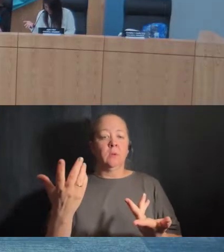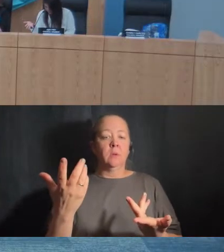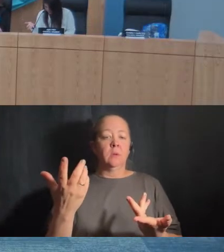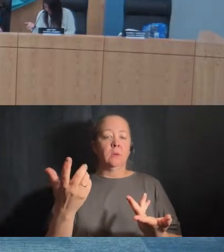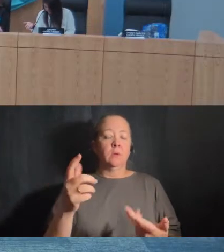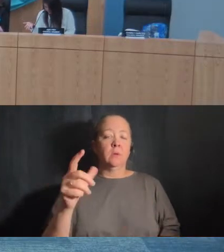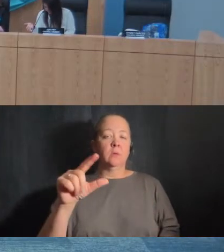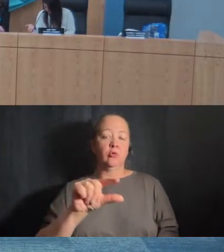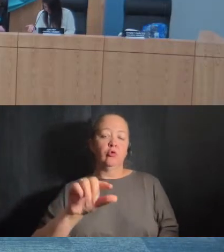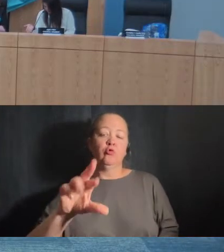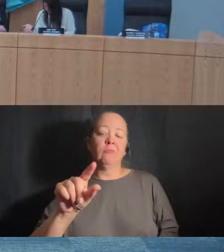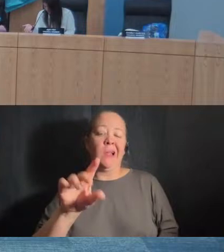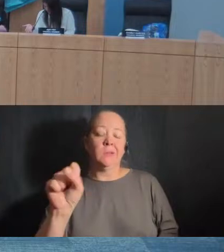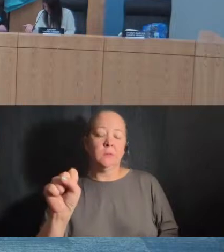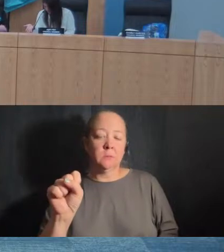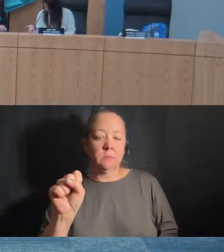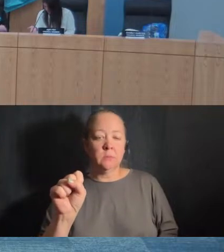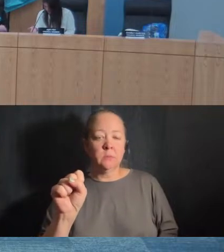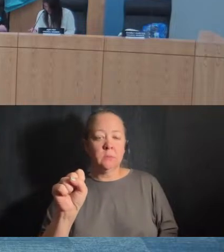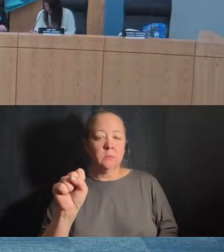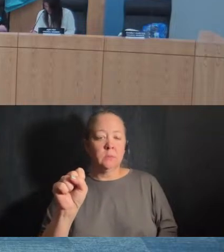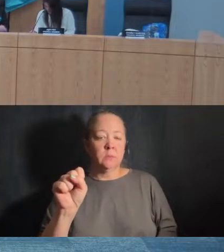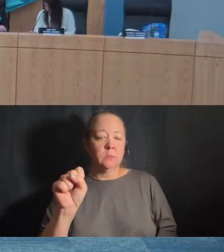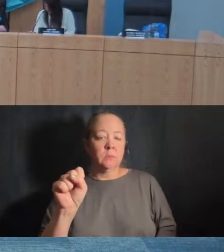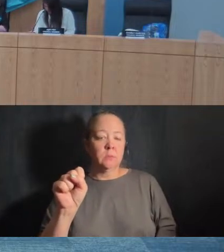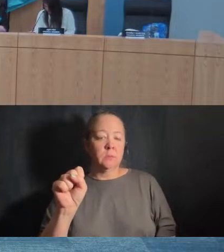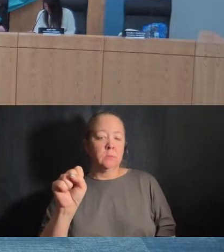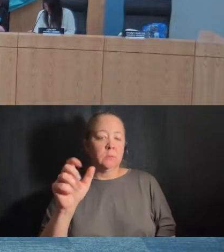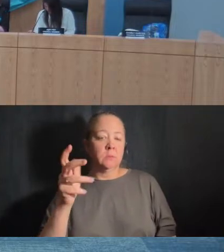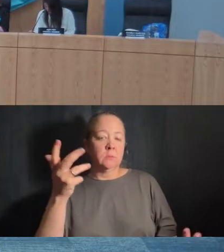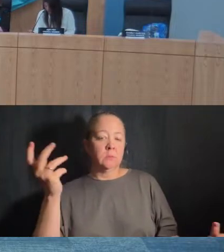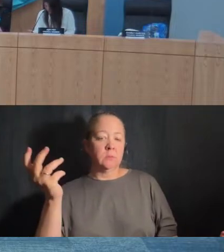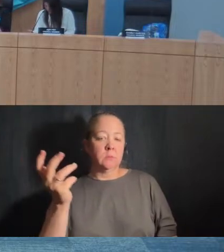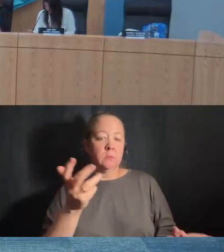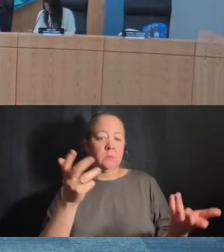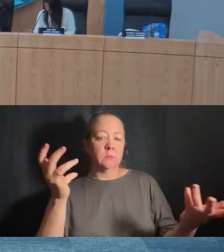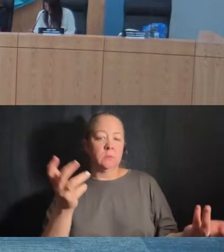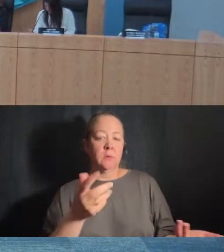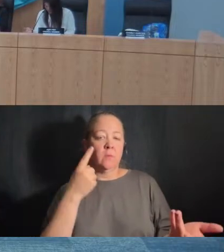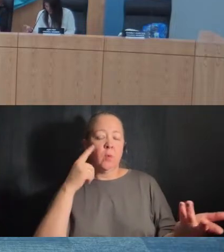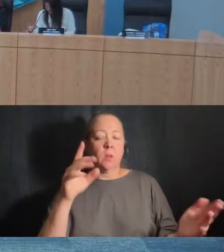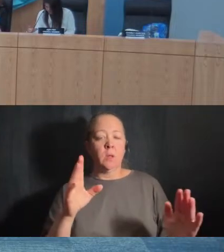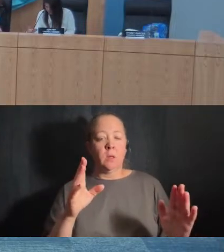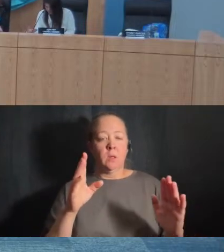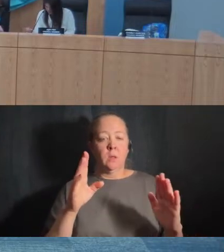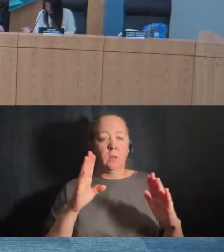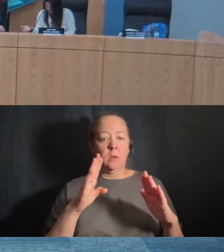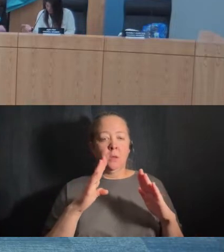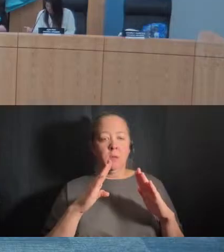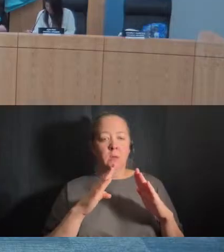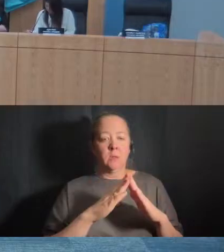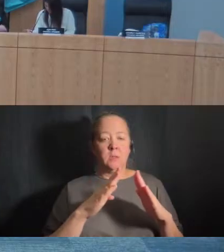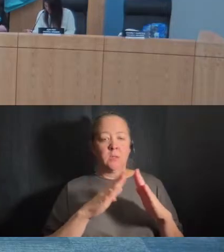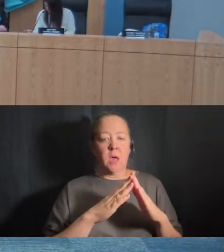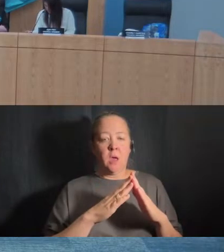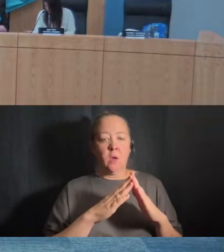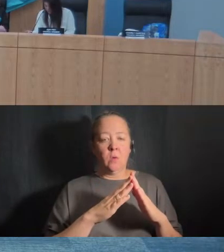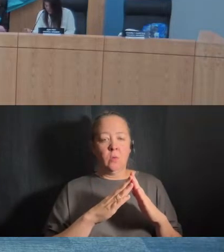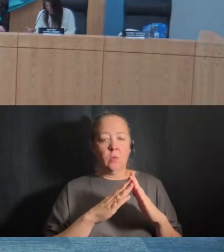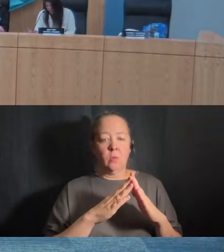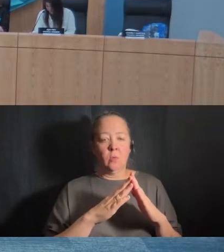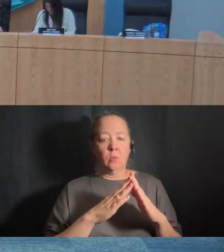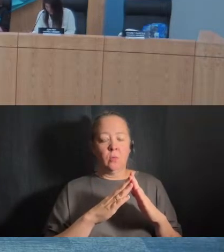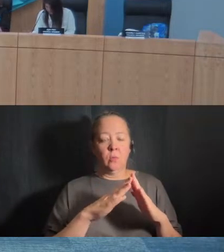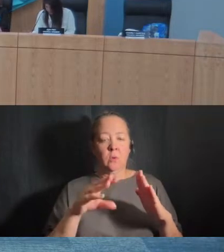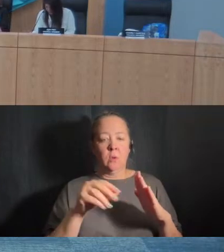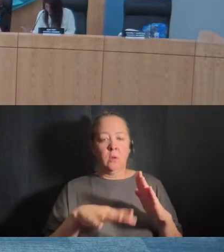the town grounds, I think they're not even at 10,000 yet. I don't know what they're with the actuals, but it's at 15. Can we lower that with the youth instead of